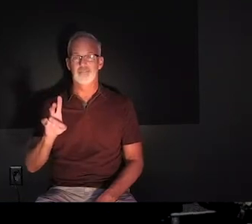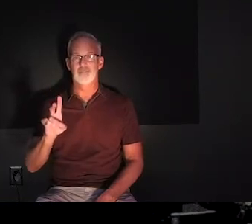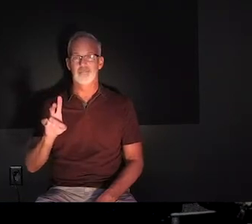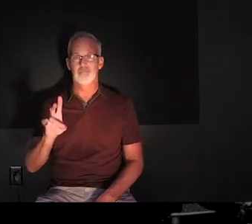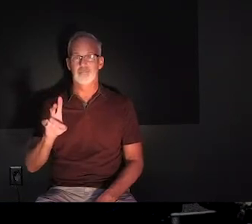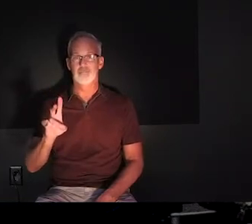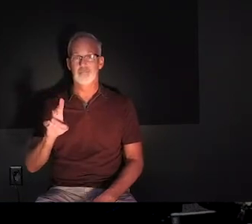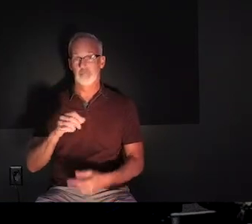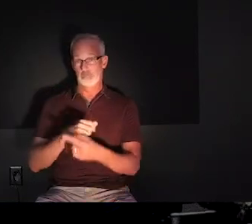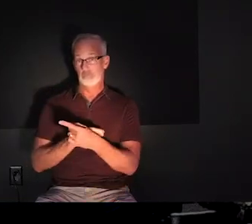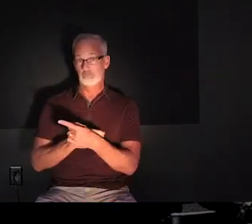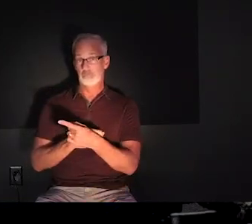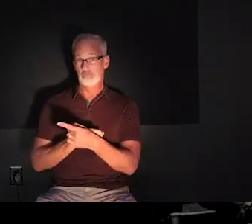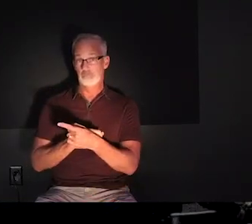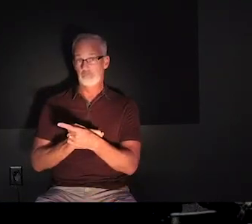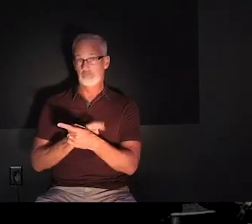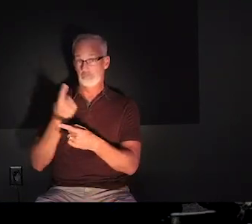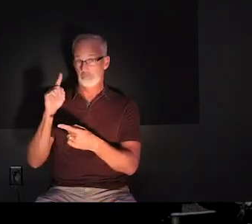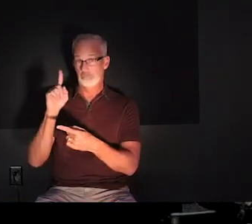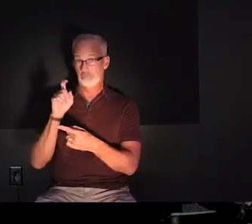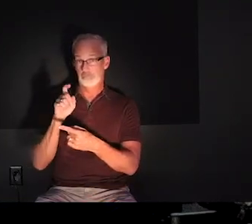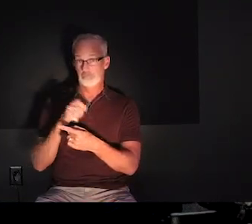you know what I did?